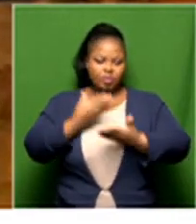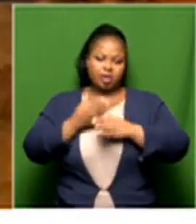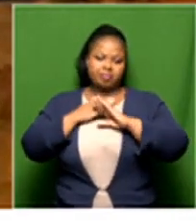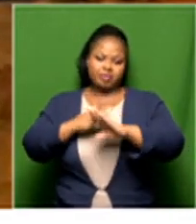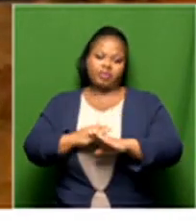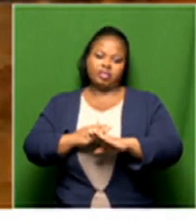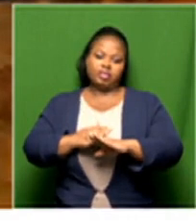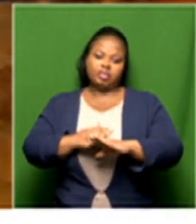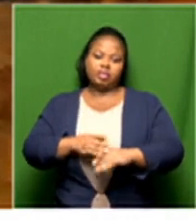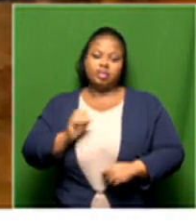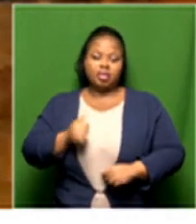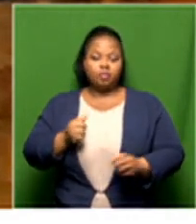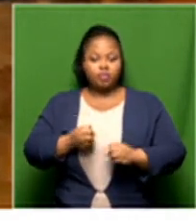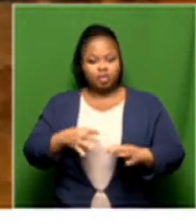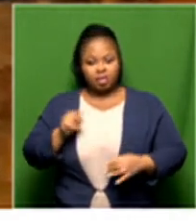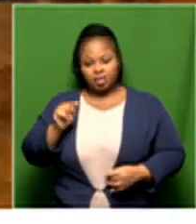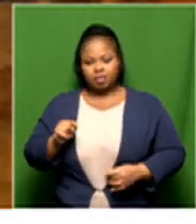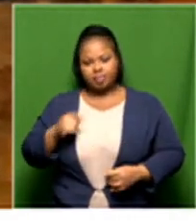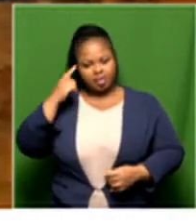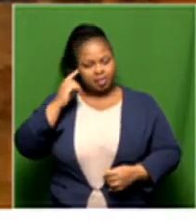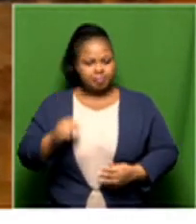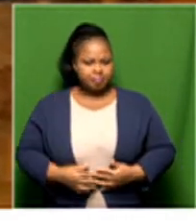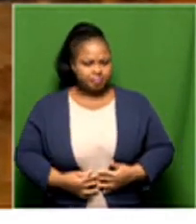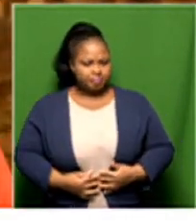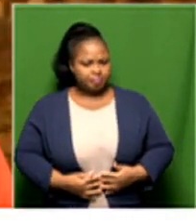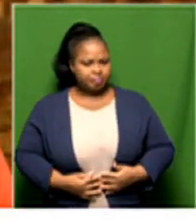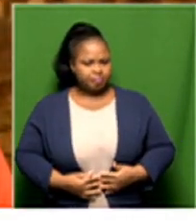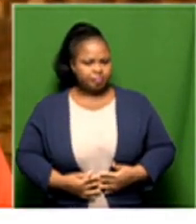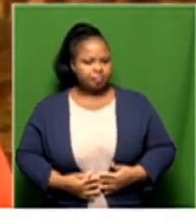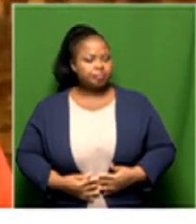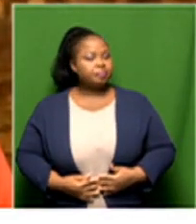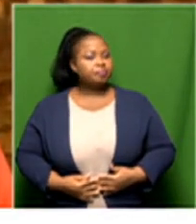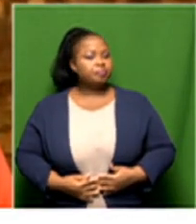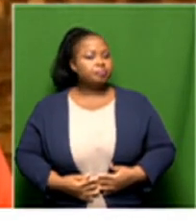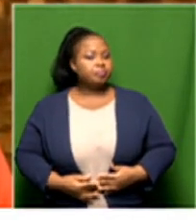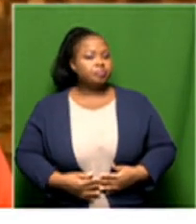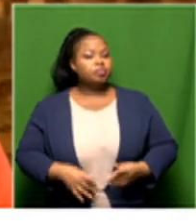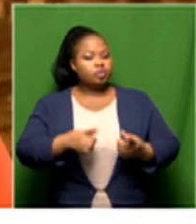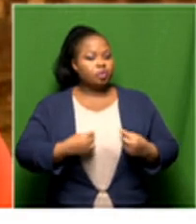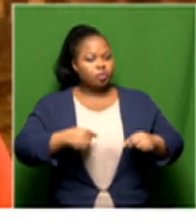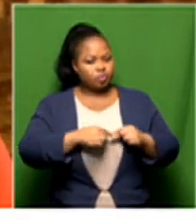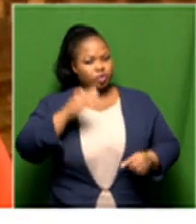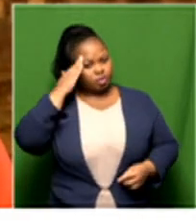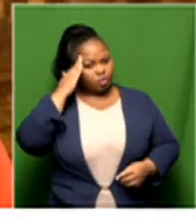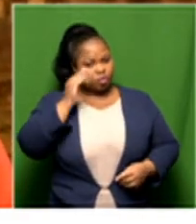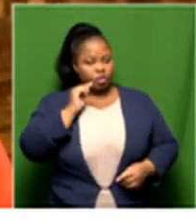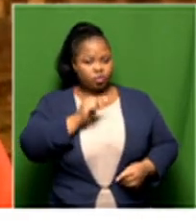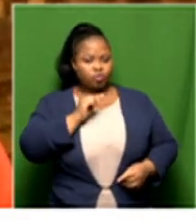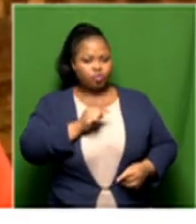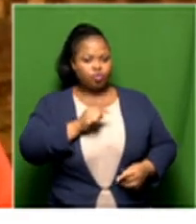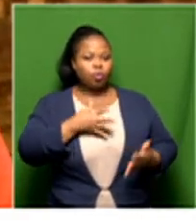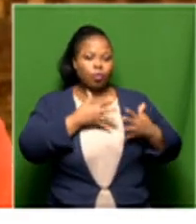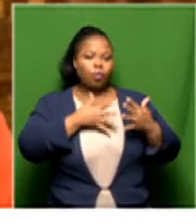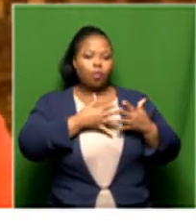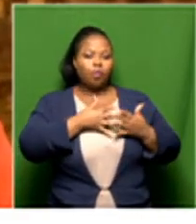and using that as a starting point, I think. We know that, as a comedian and you host